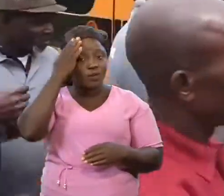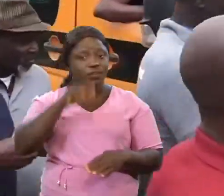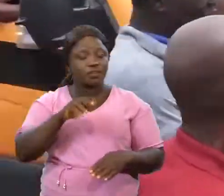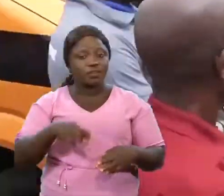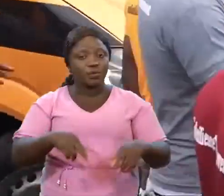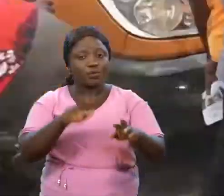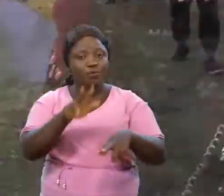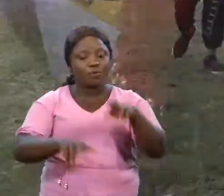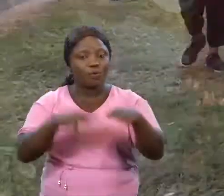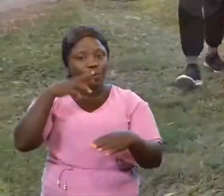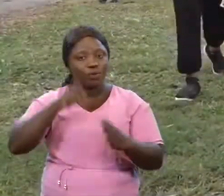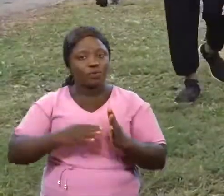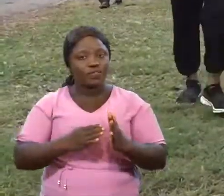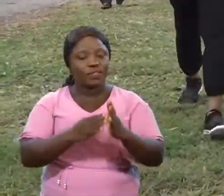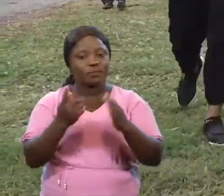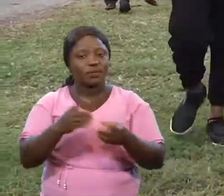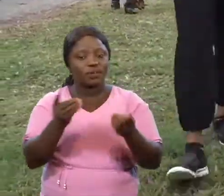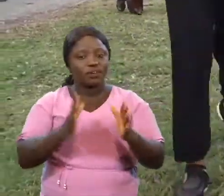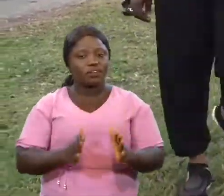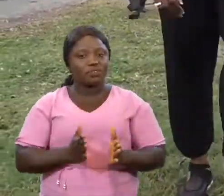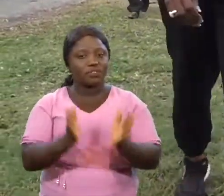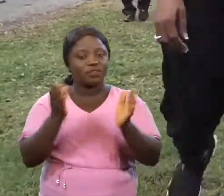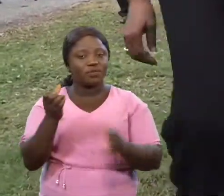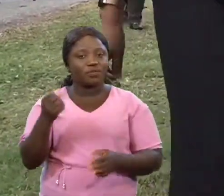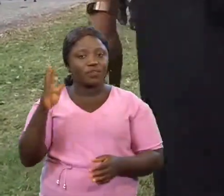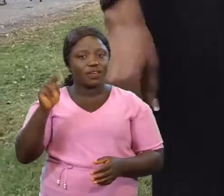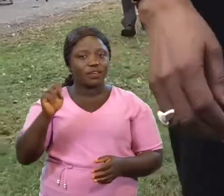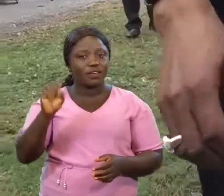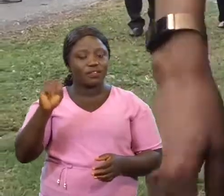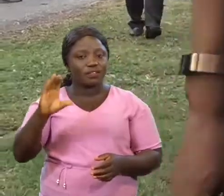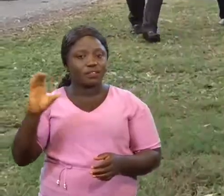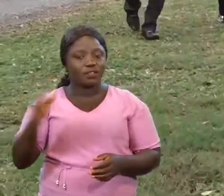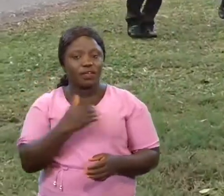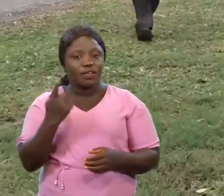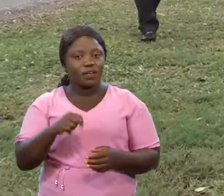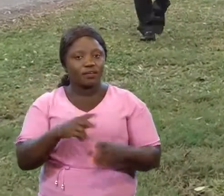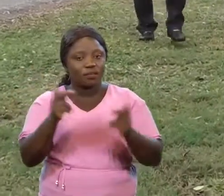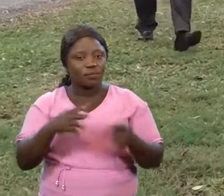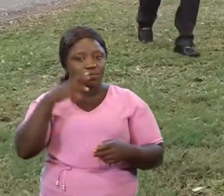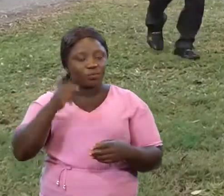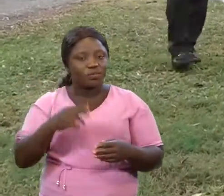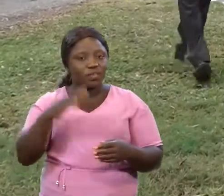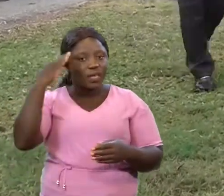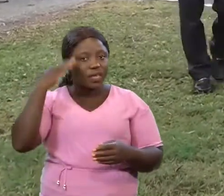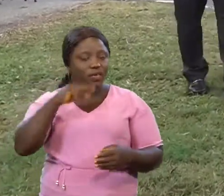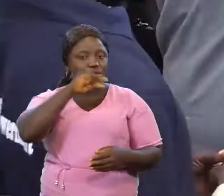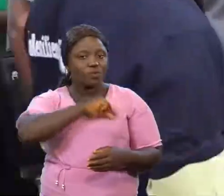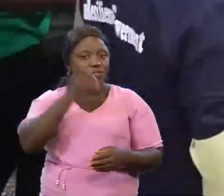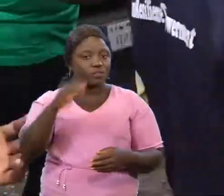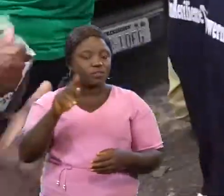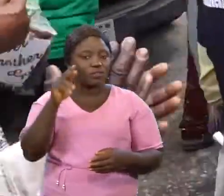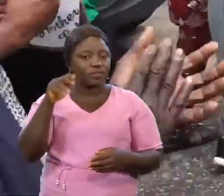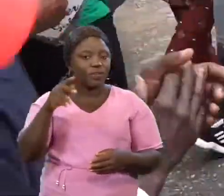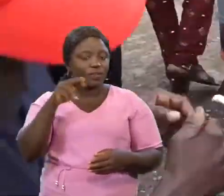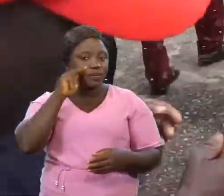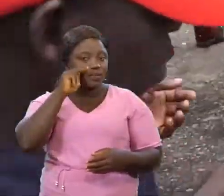The awareness road walk was led by the Director General of the NSCC, and the destination was the headquarters of the